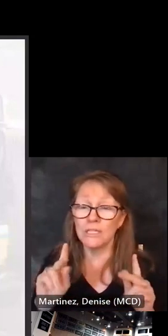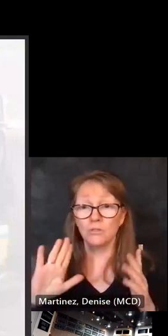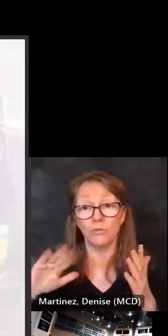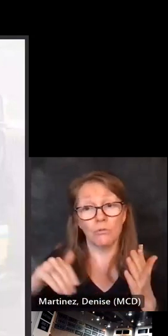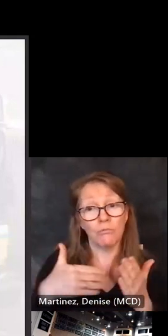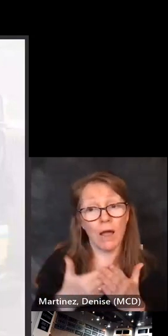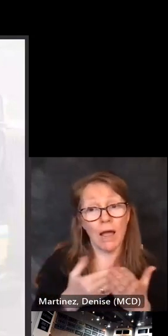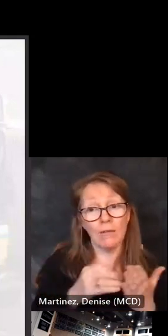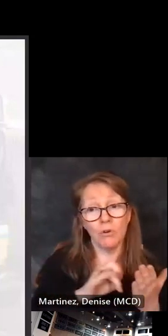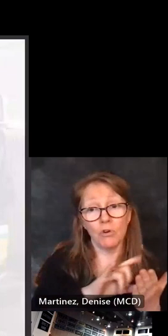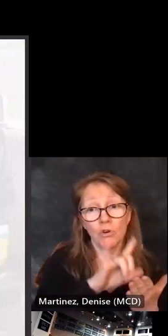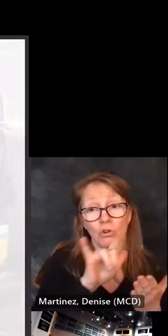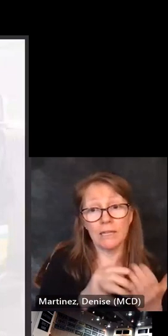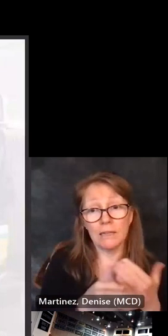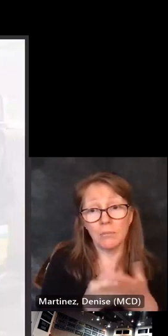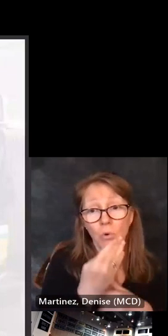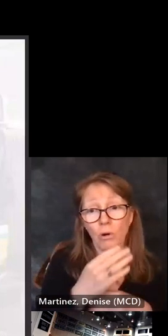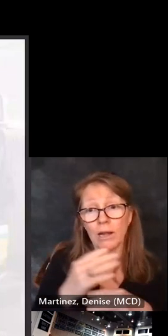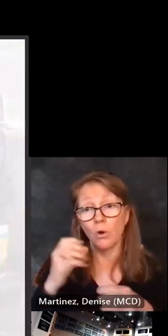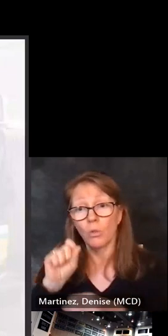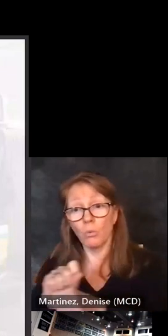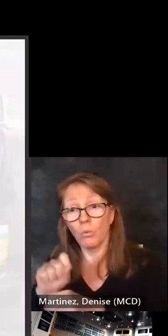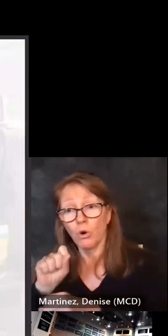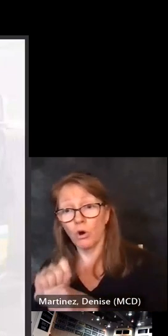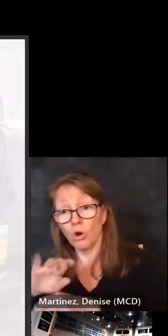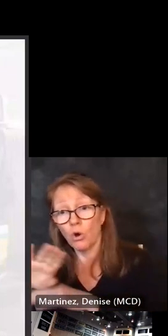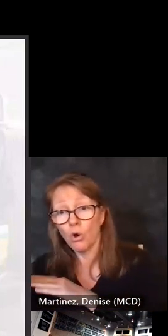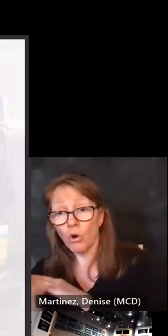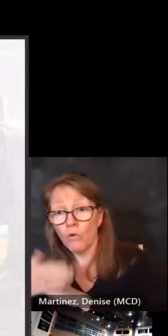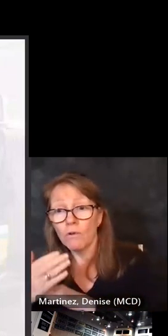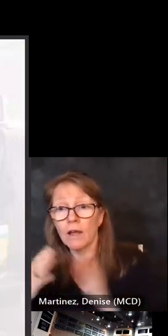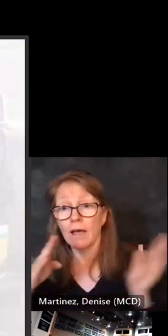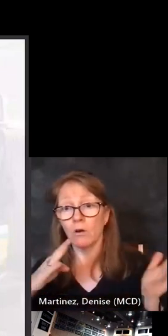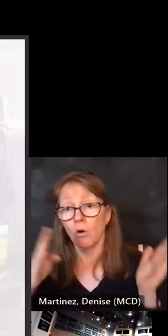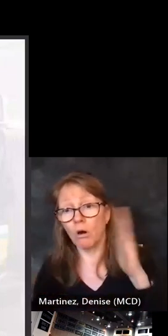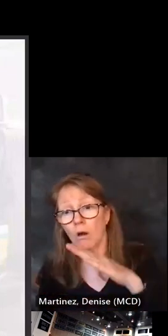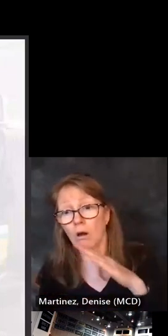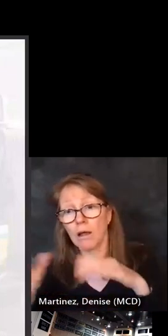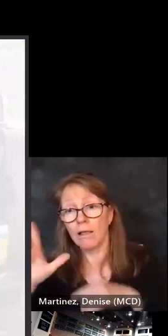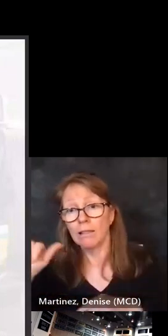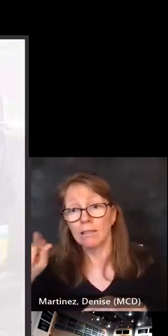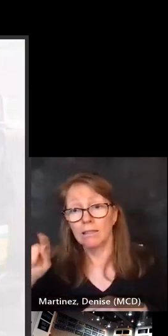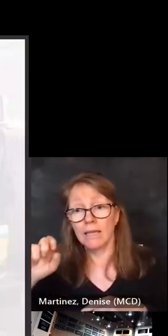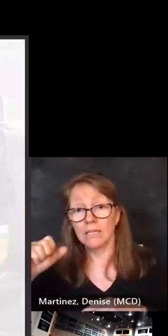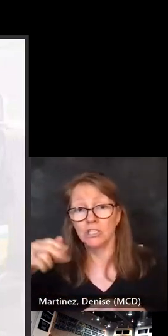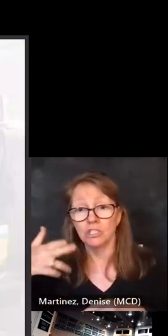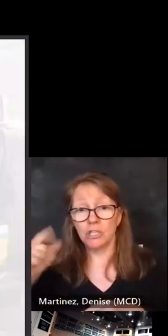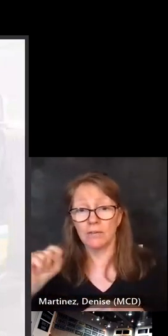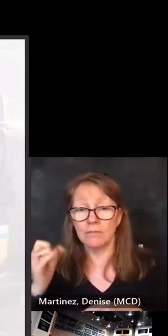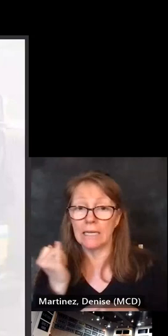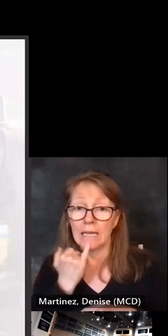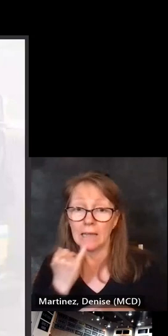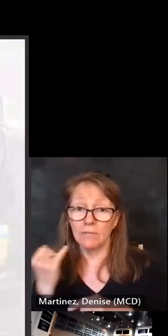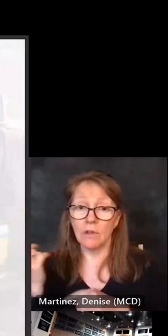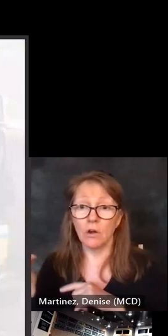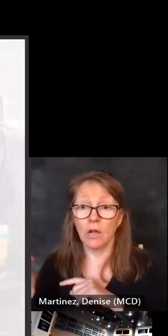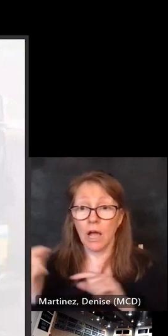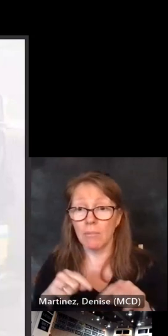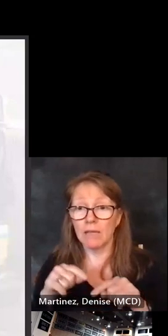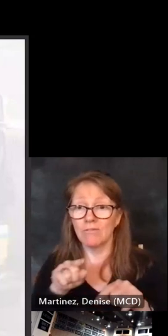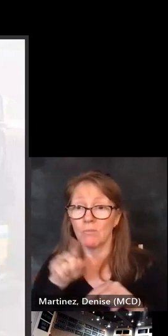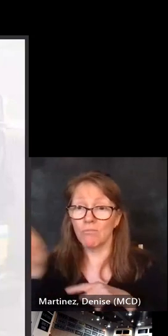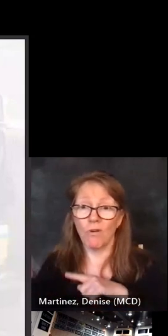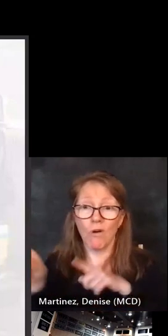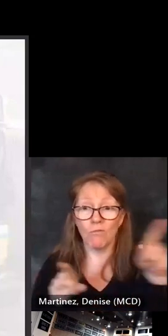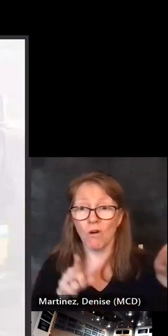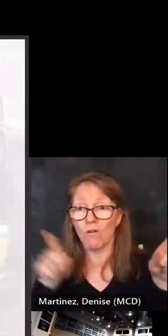morning or working the overnight or late night shift. Especially if they're coming from a range of places